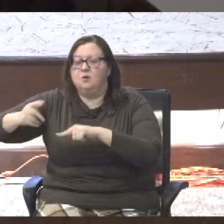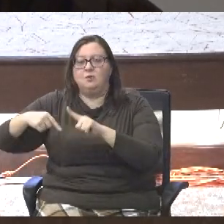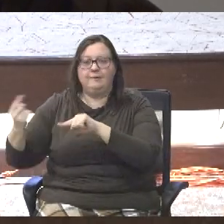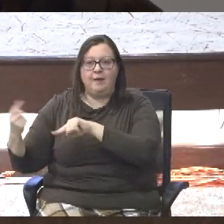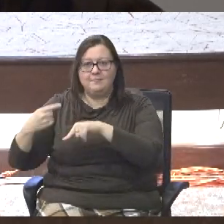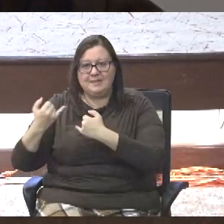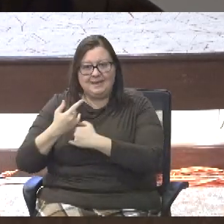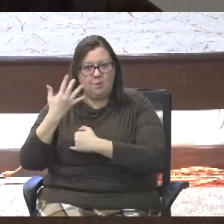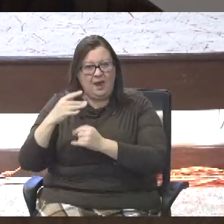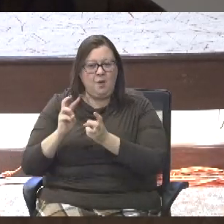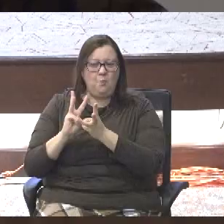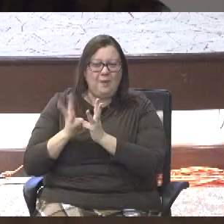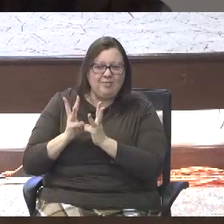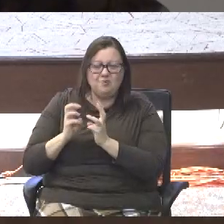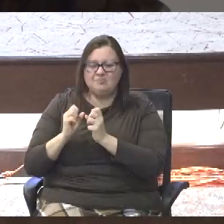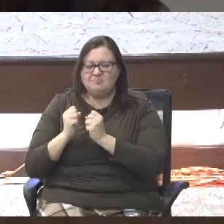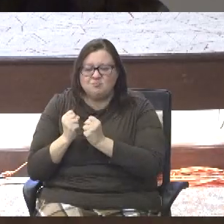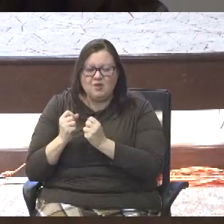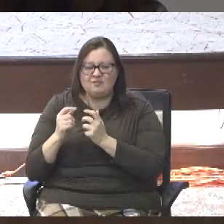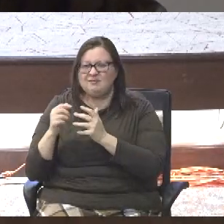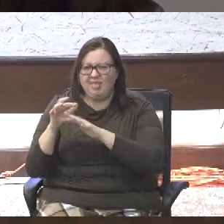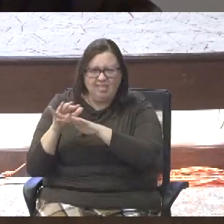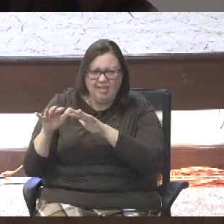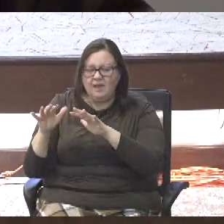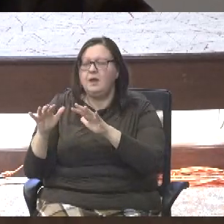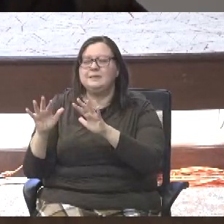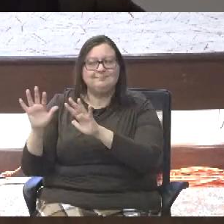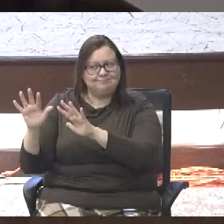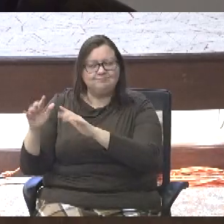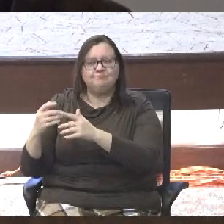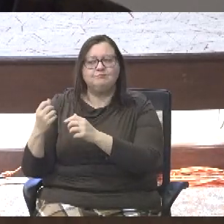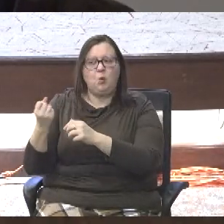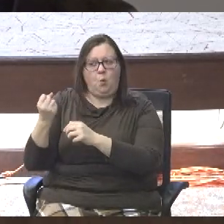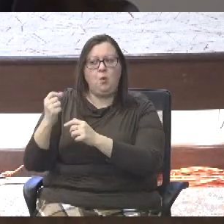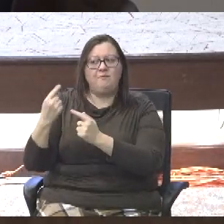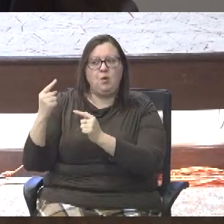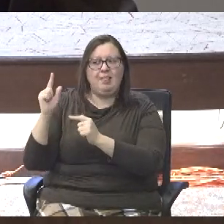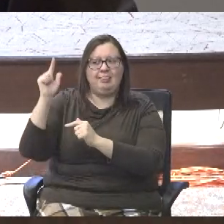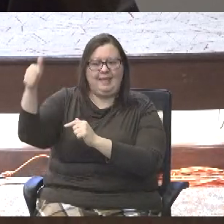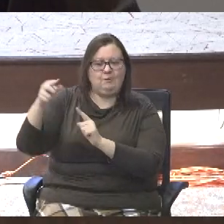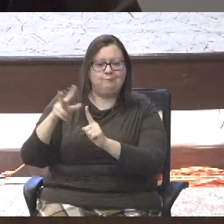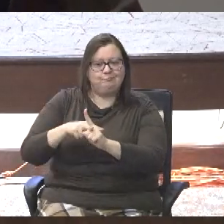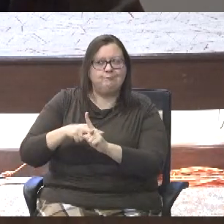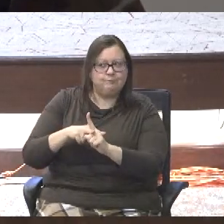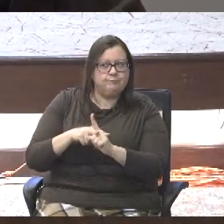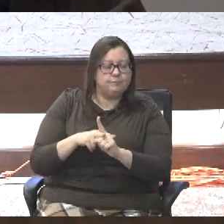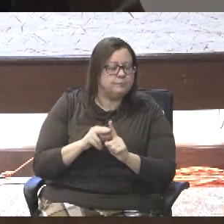travel issues around the state. So we'll bring that back to you at a future council meeting.